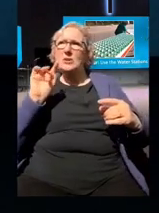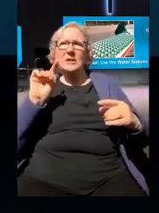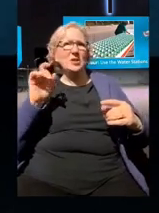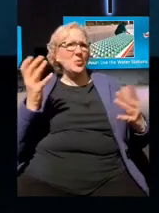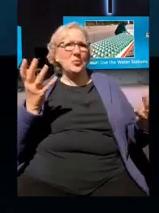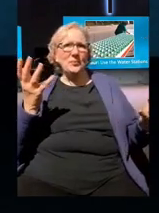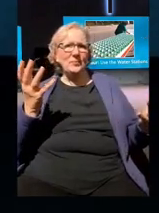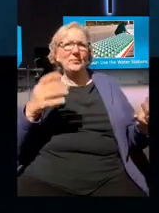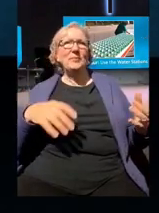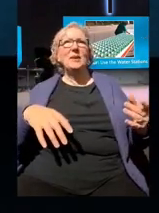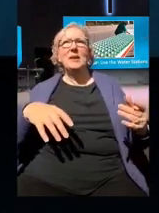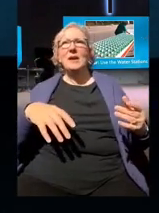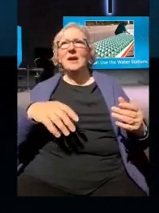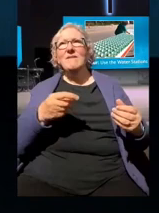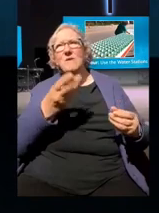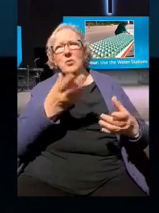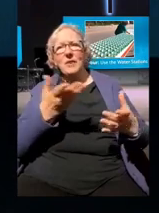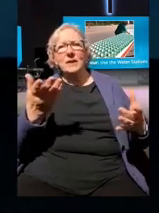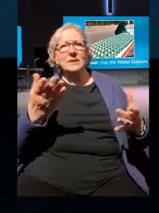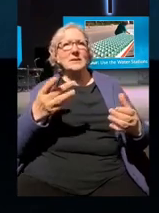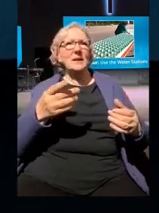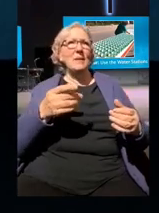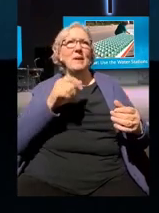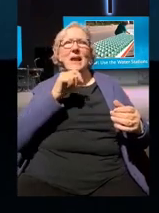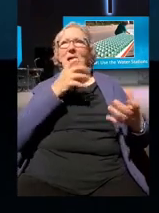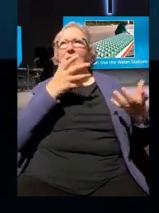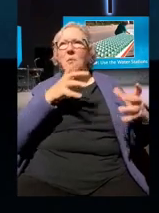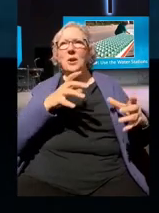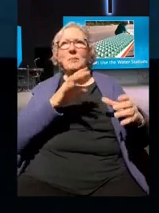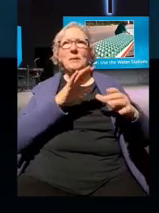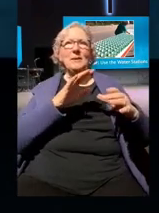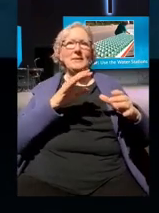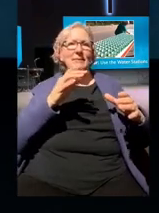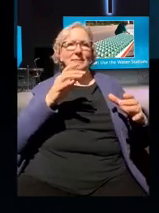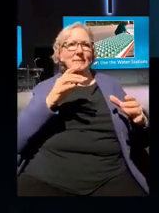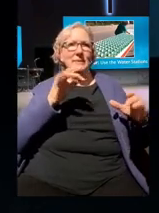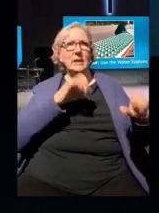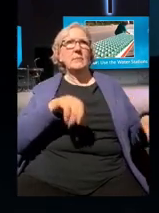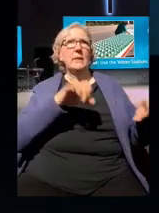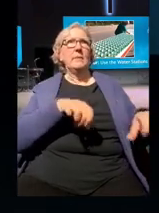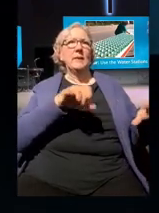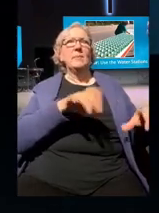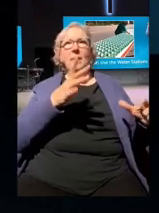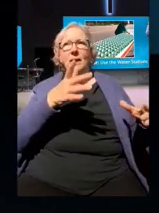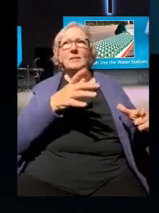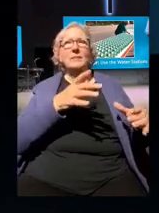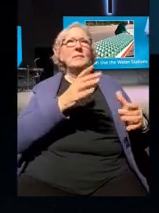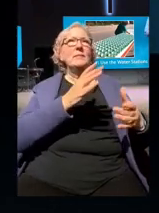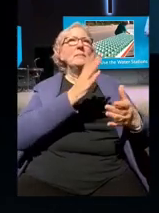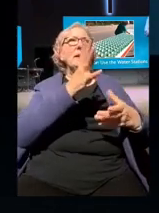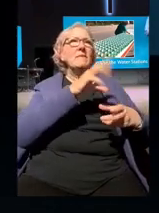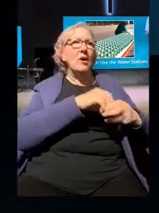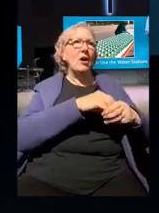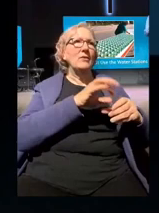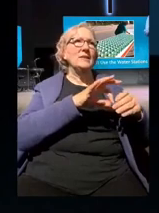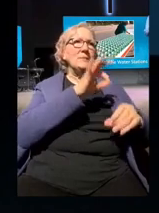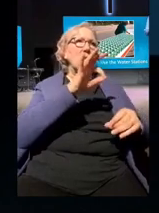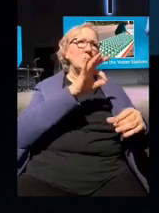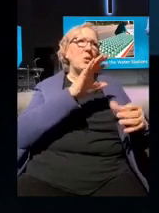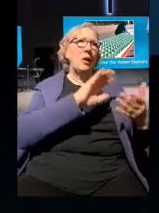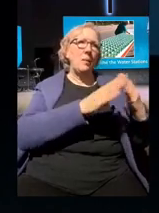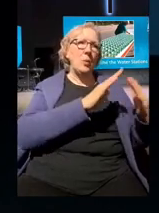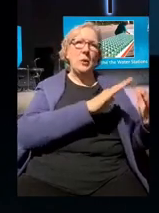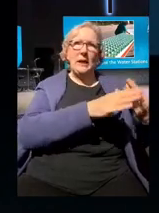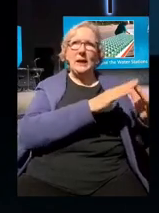first, not to be a broken record, but being part of a strong community can be one of those really good sources of strength